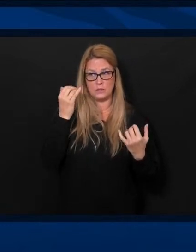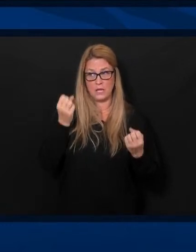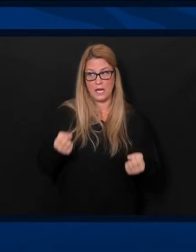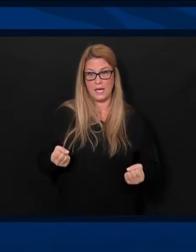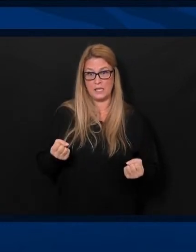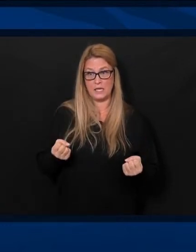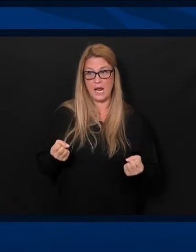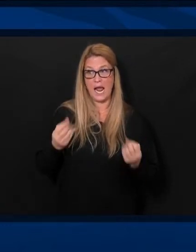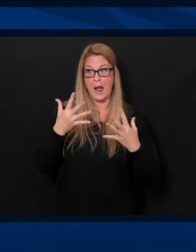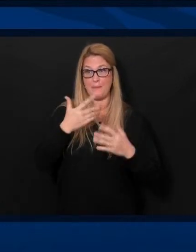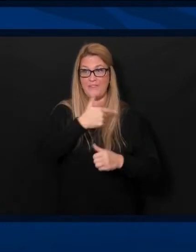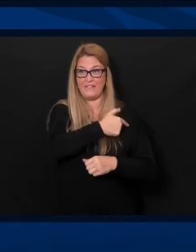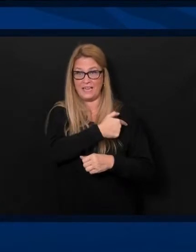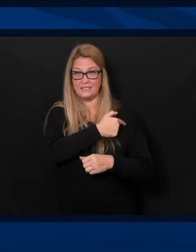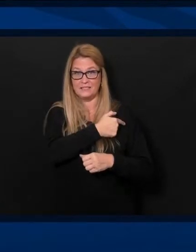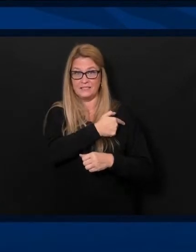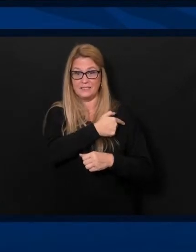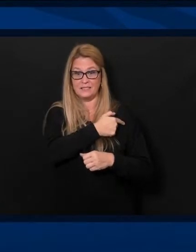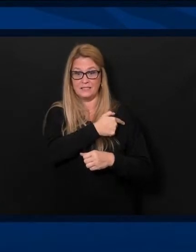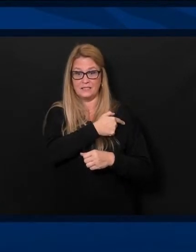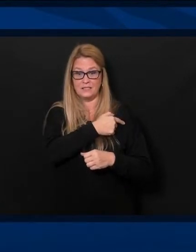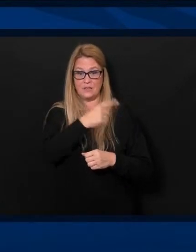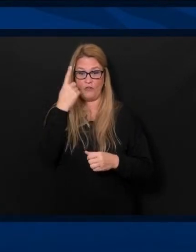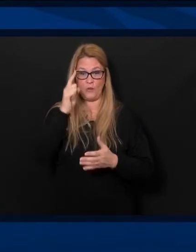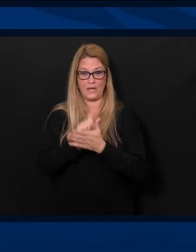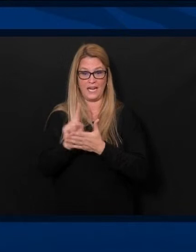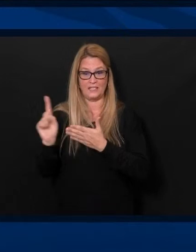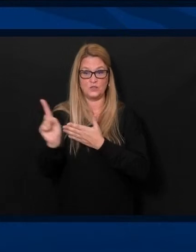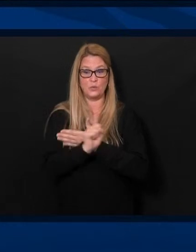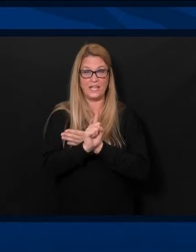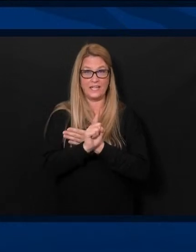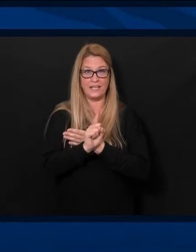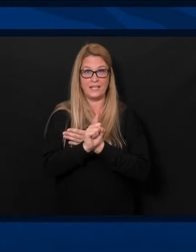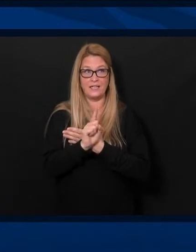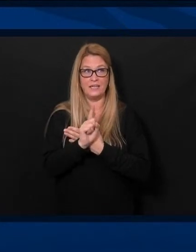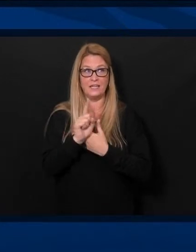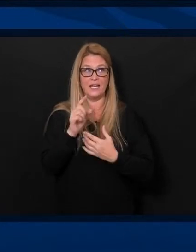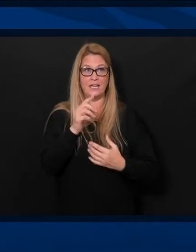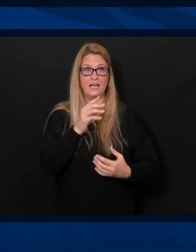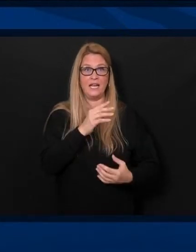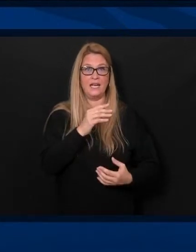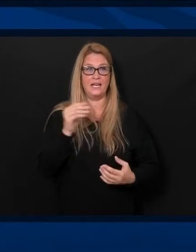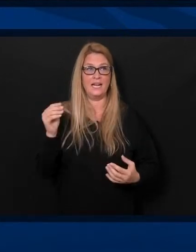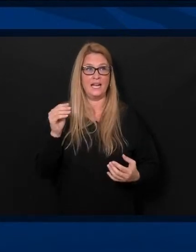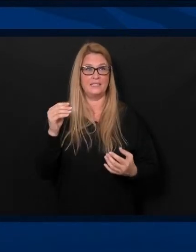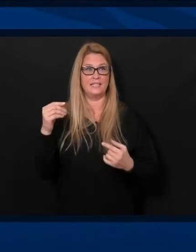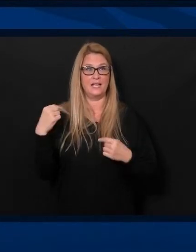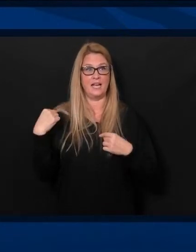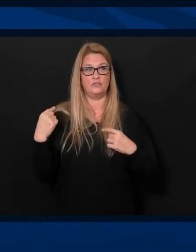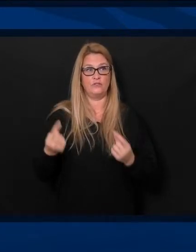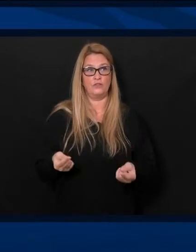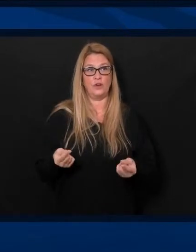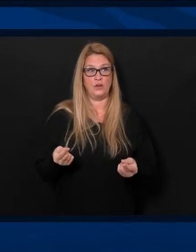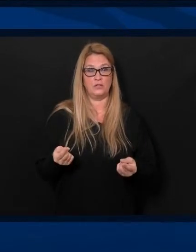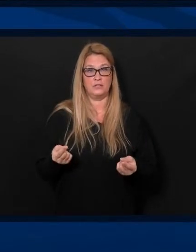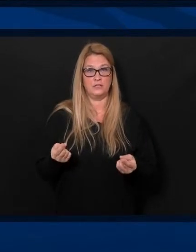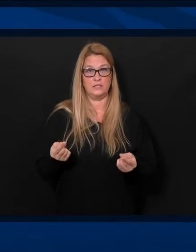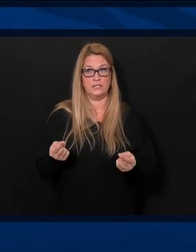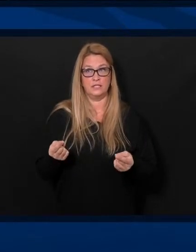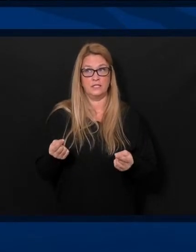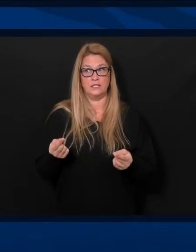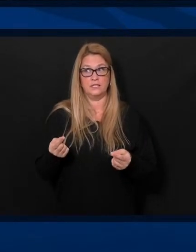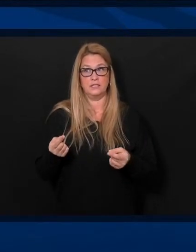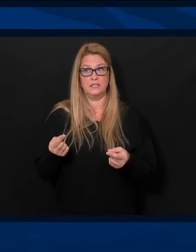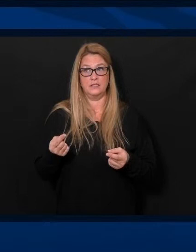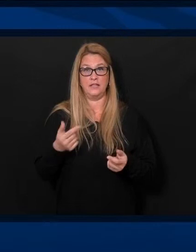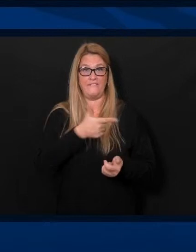many vaccines you're going to get next week? And as far as rolling out